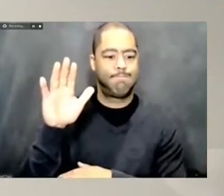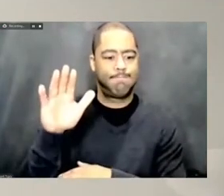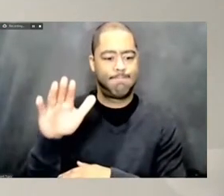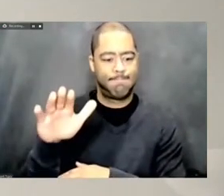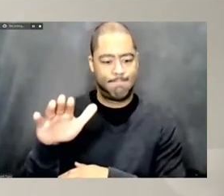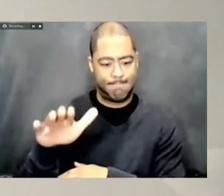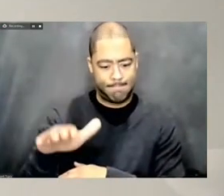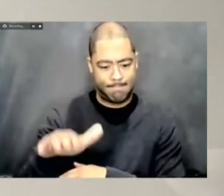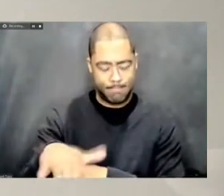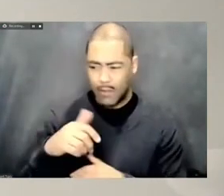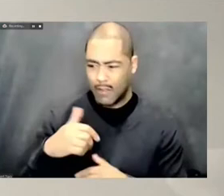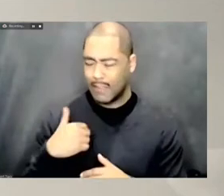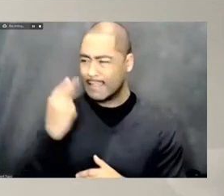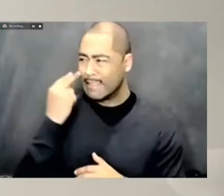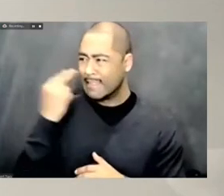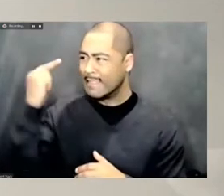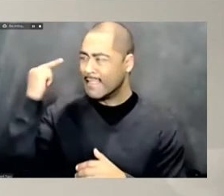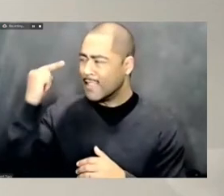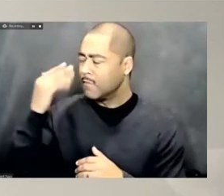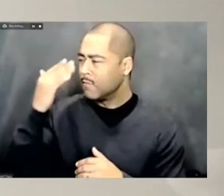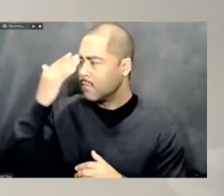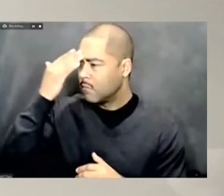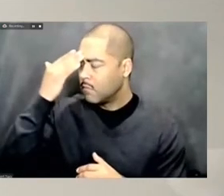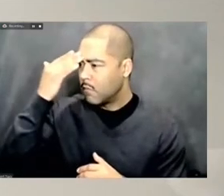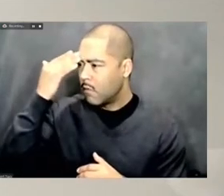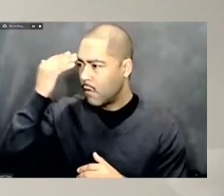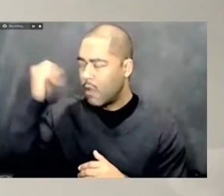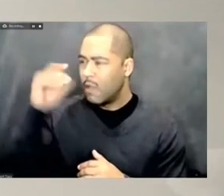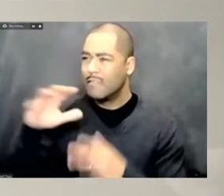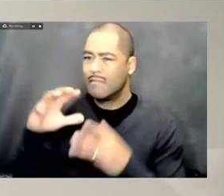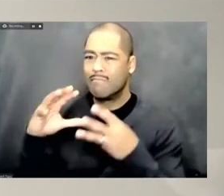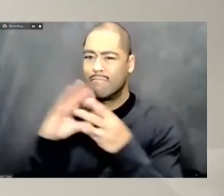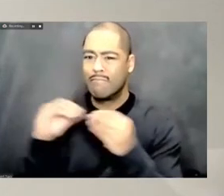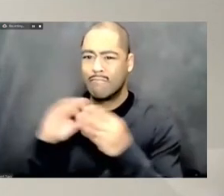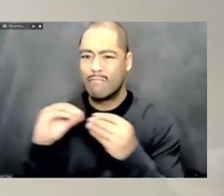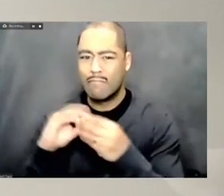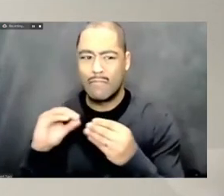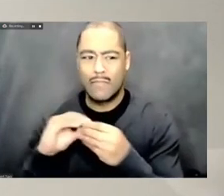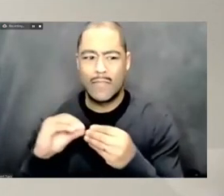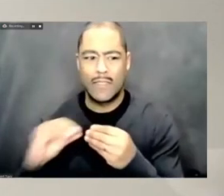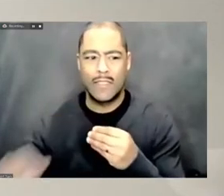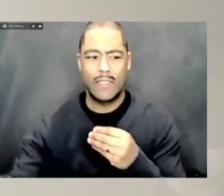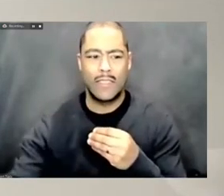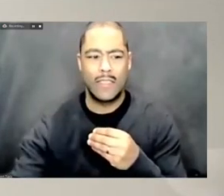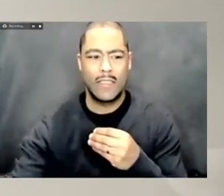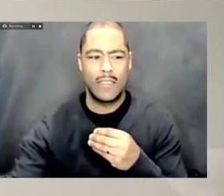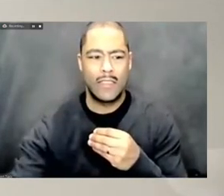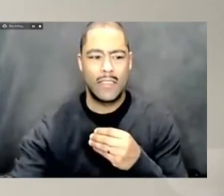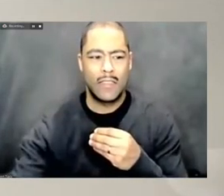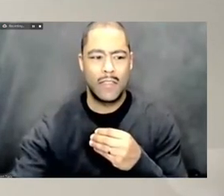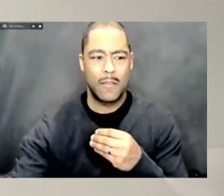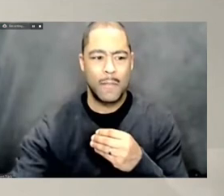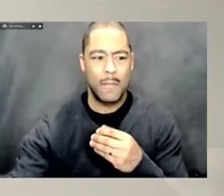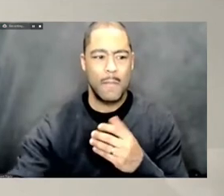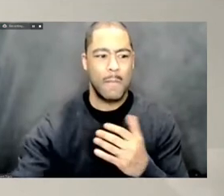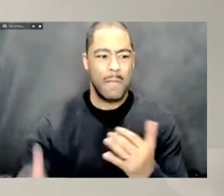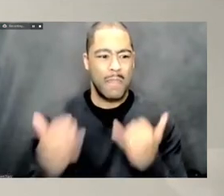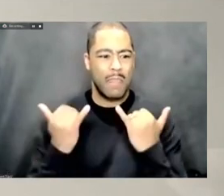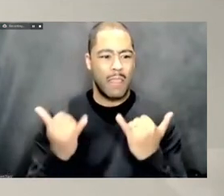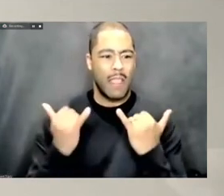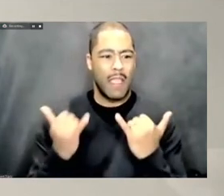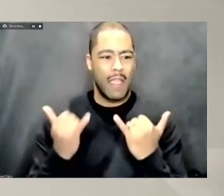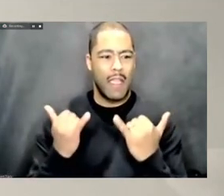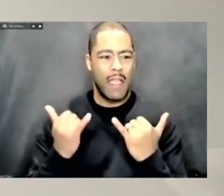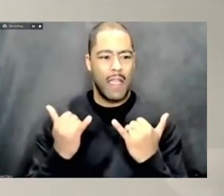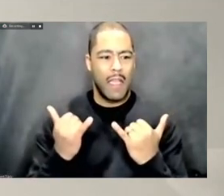sharp. More like a fine powder. Like